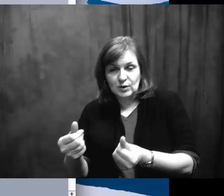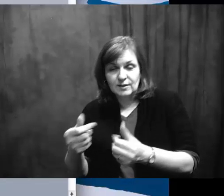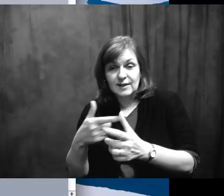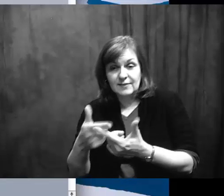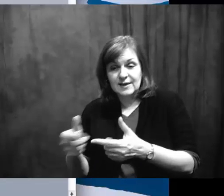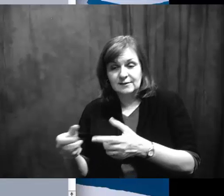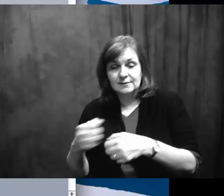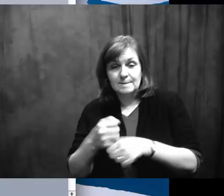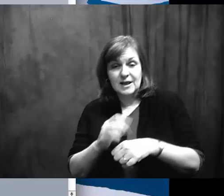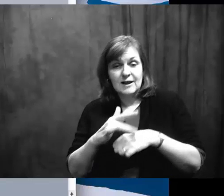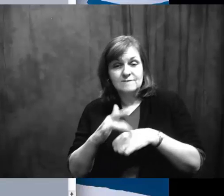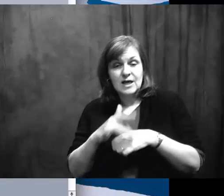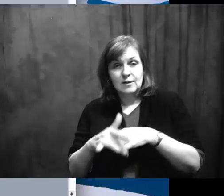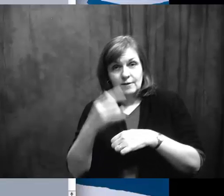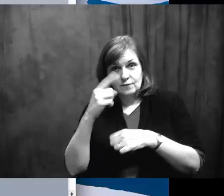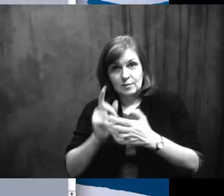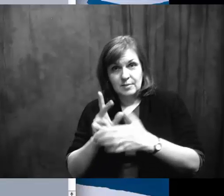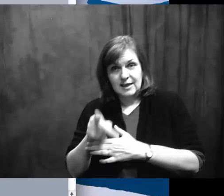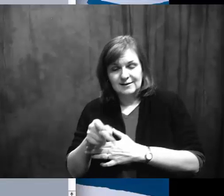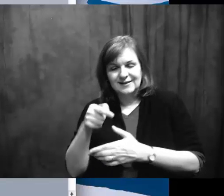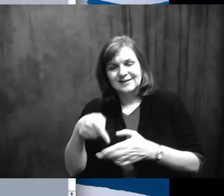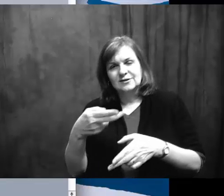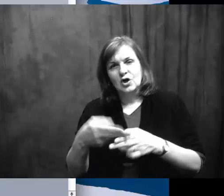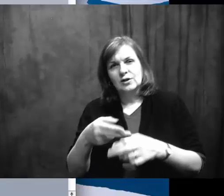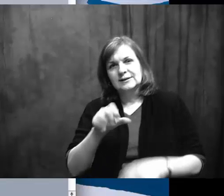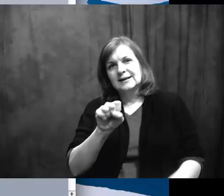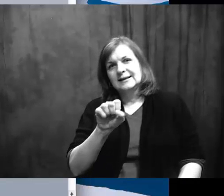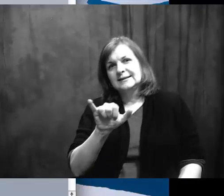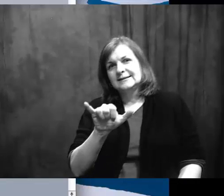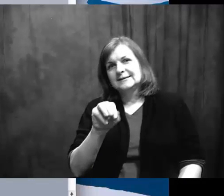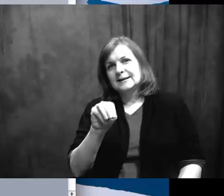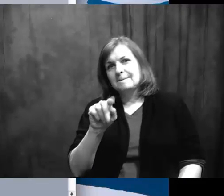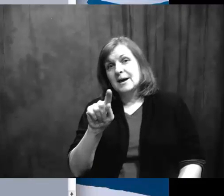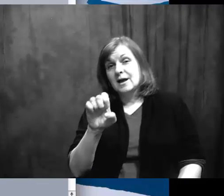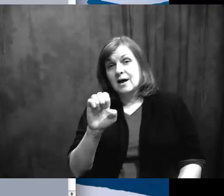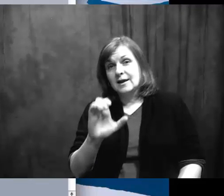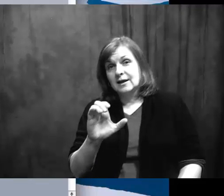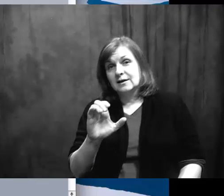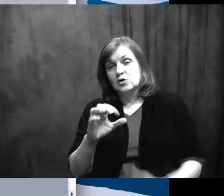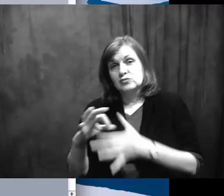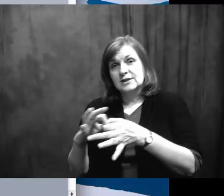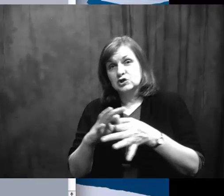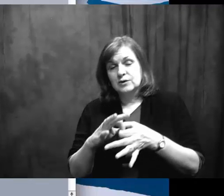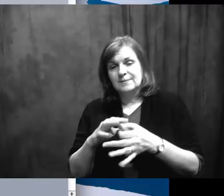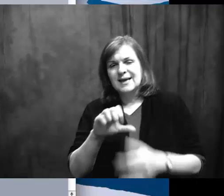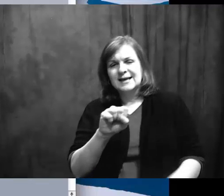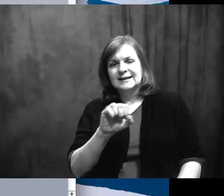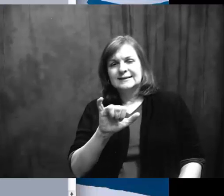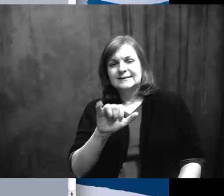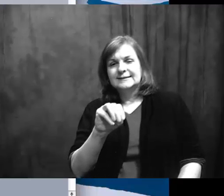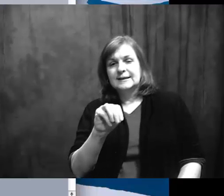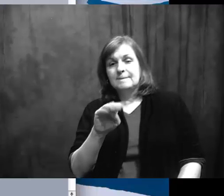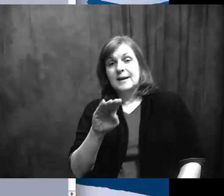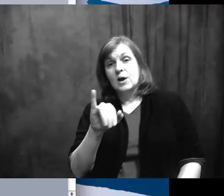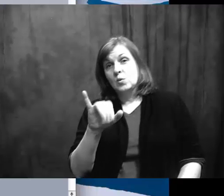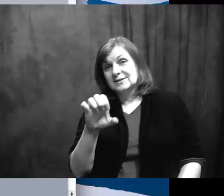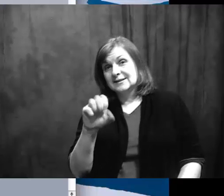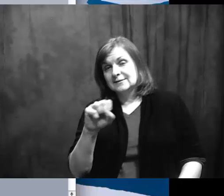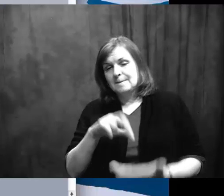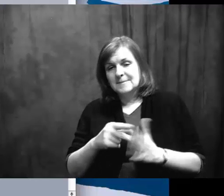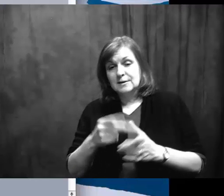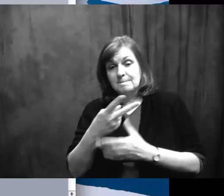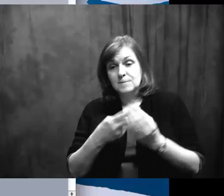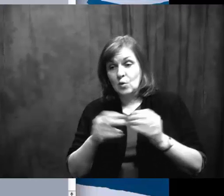more available to the plant. This is something we call a symbiotic relationship. Symbiosis means both organisms